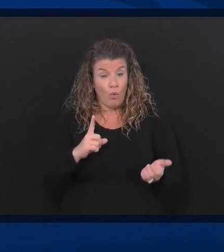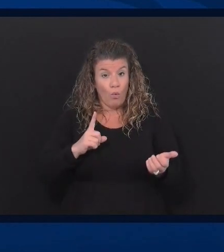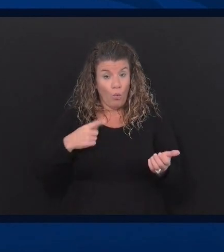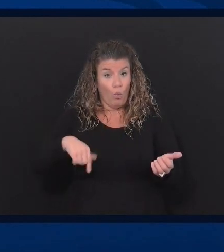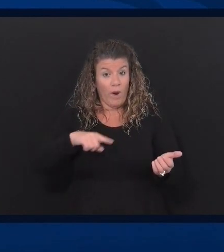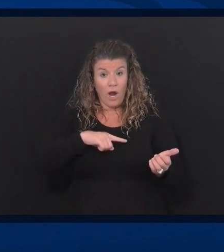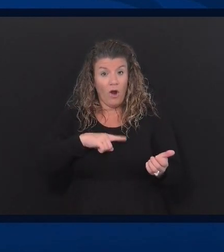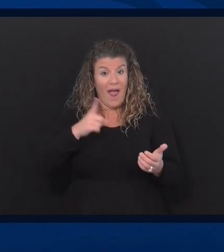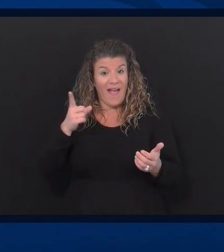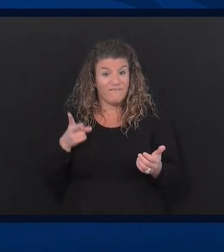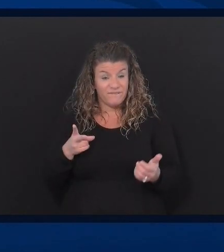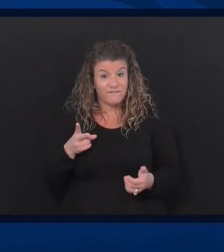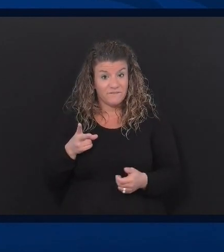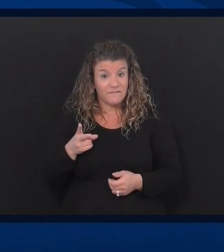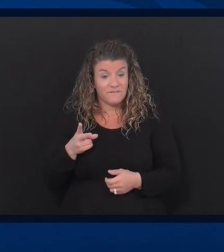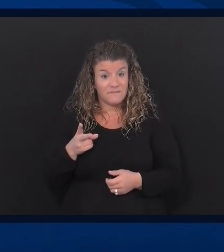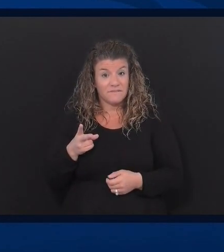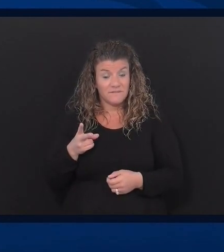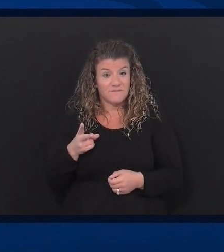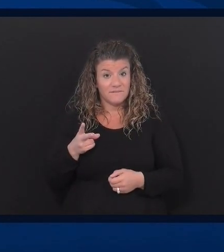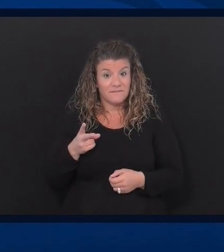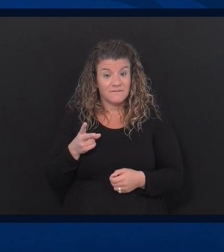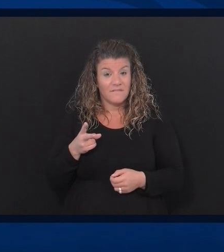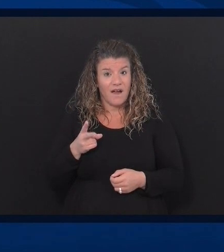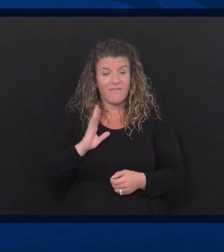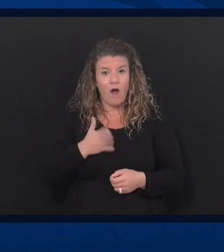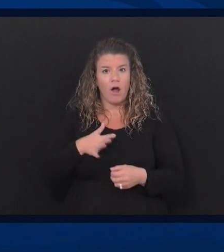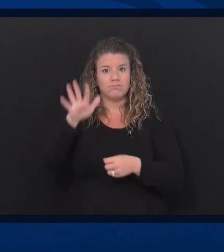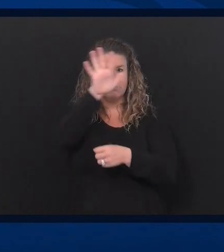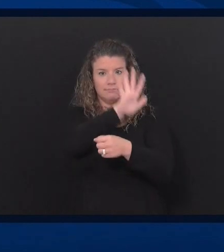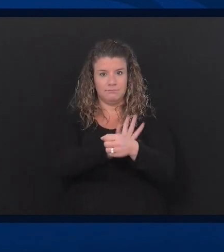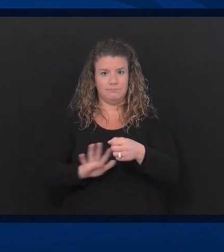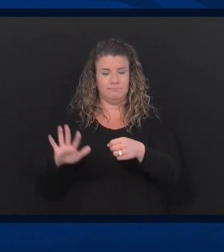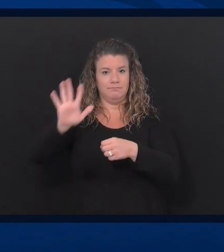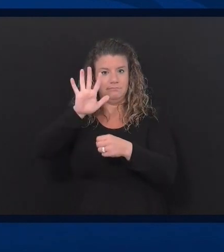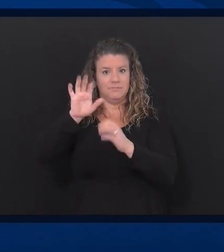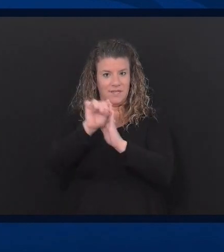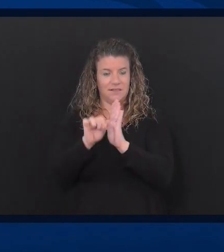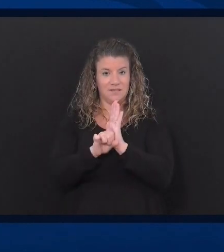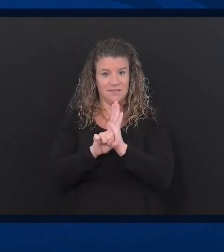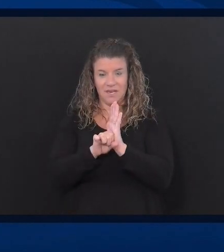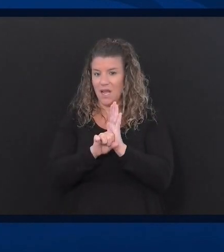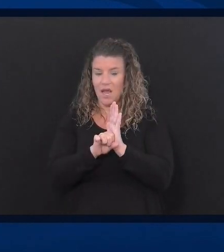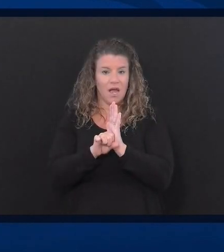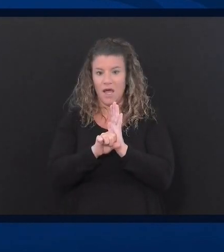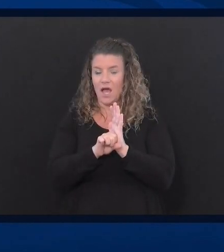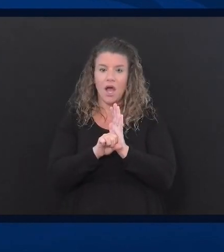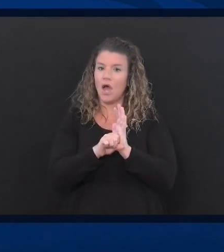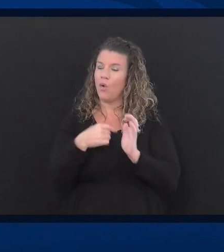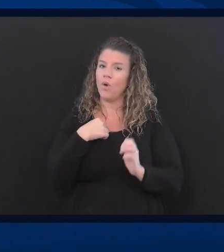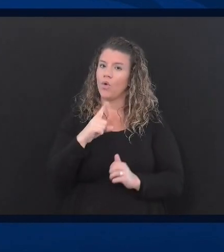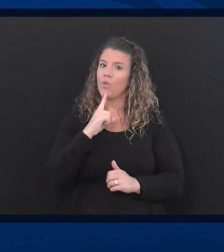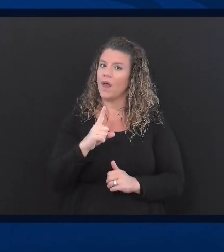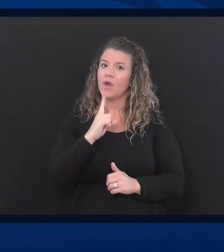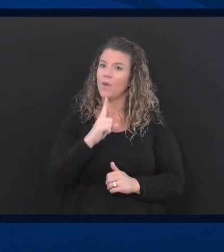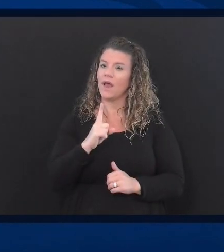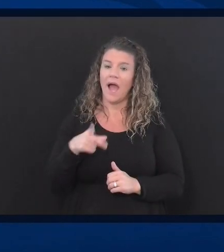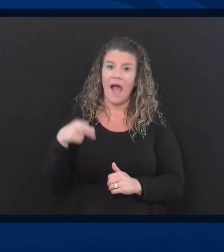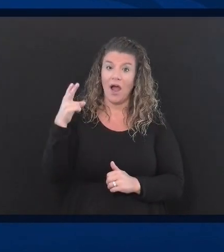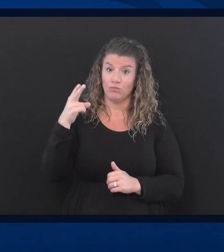basically half of the next closest state, and we're much, much, much, much higher.